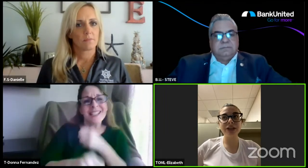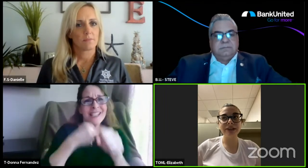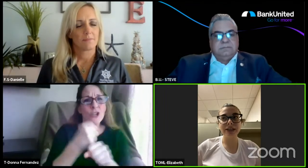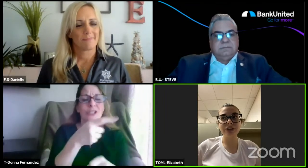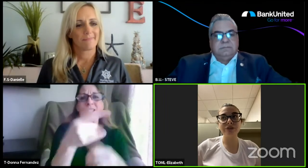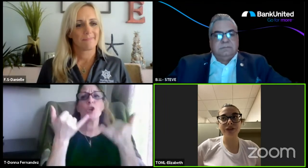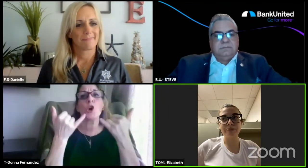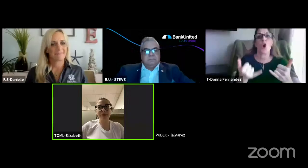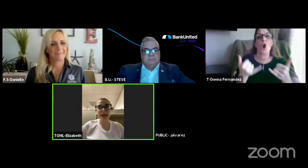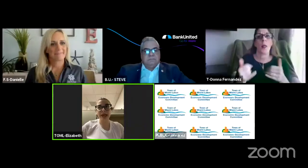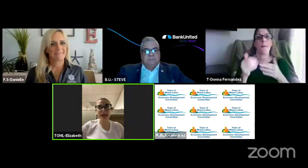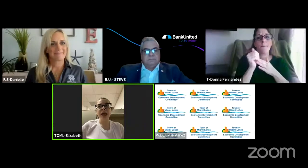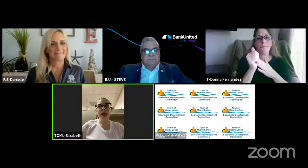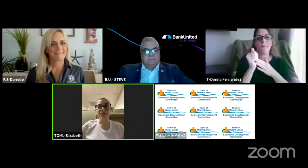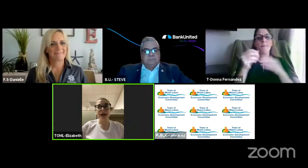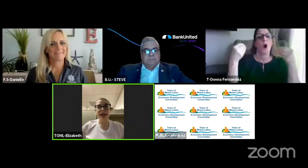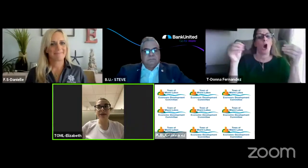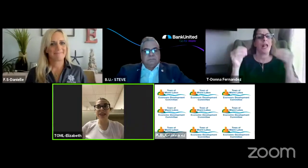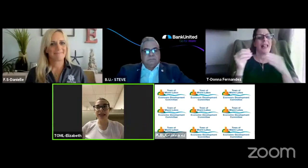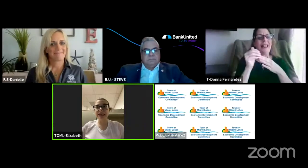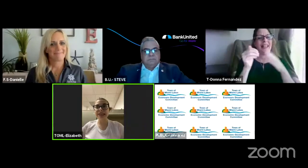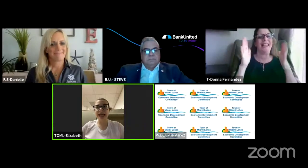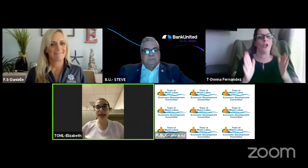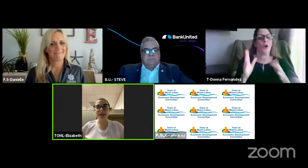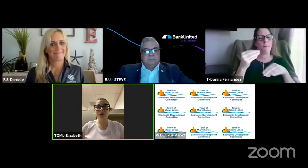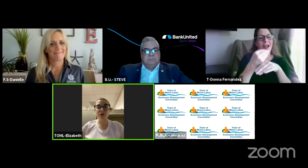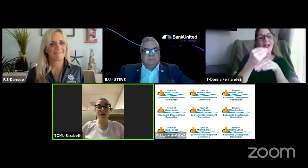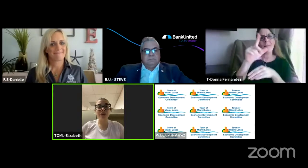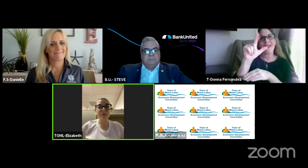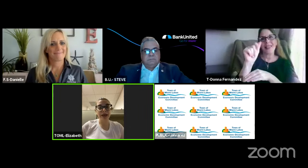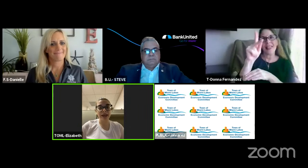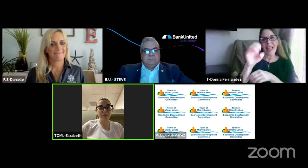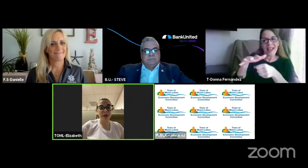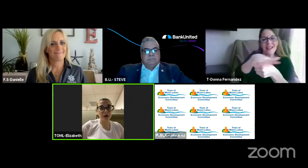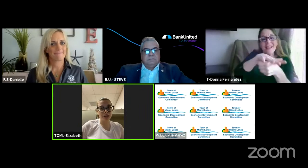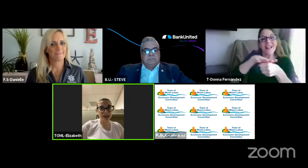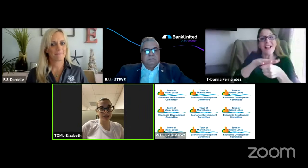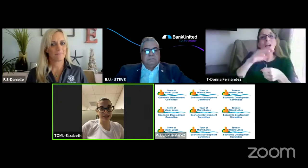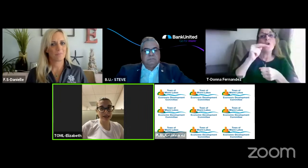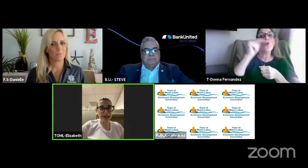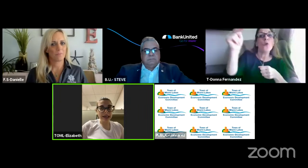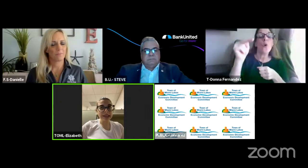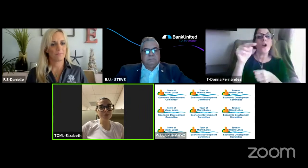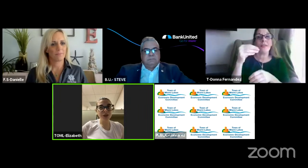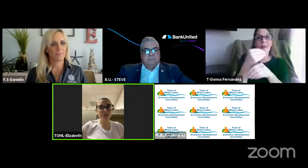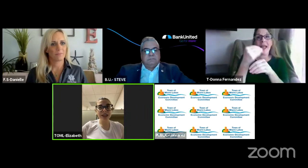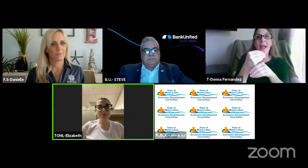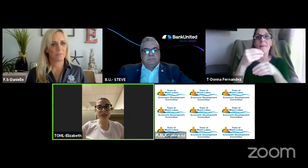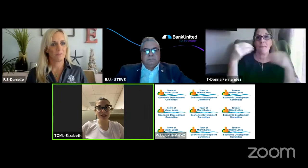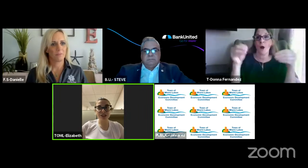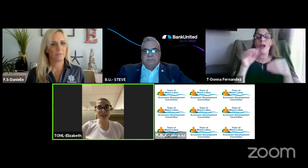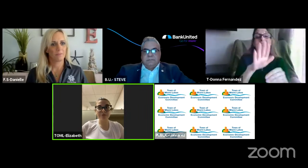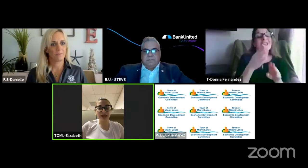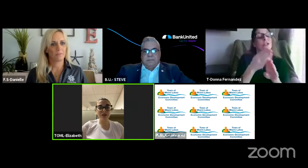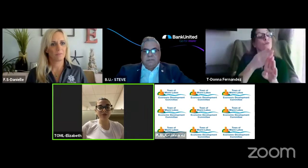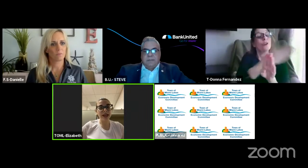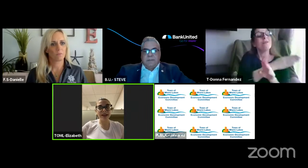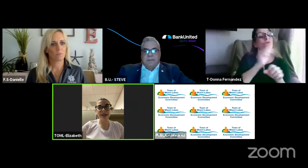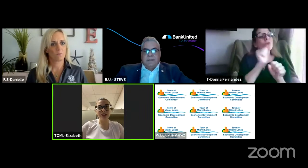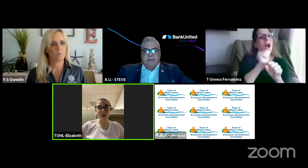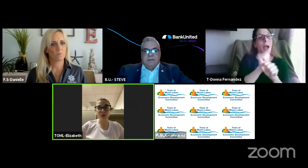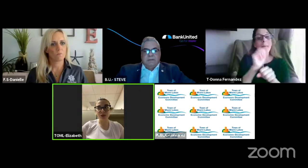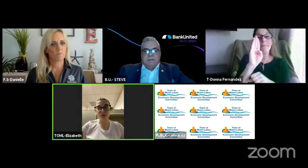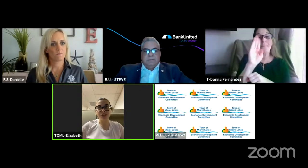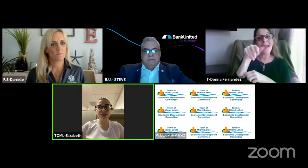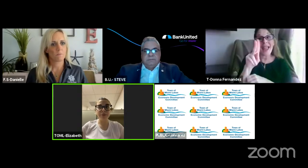the market leader for the bank's Miami Lakes and North Miami markets. His previous positions in Bank